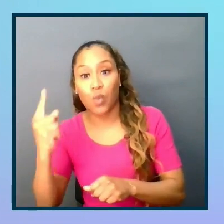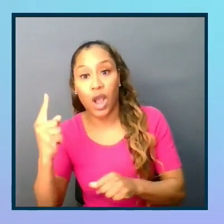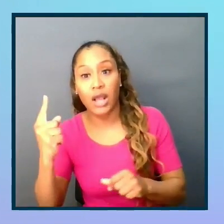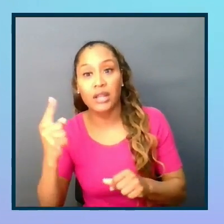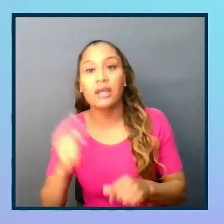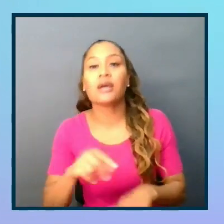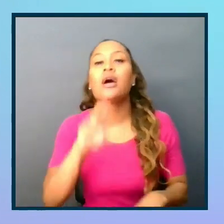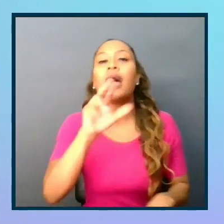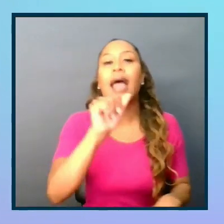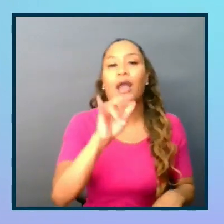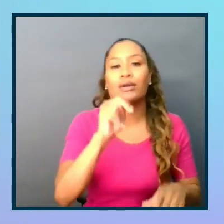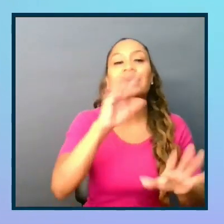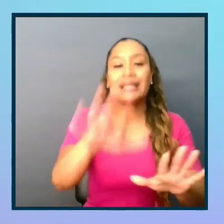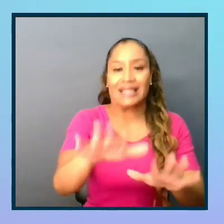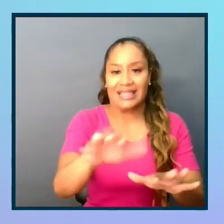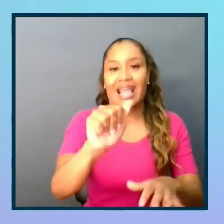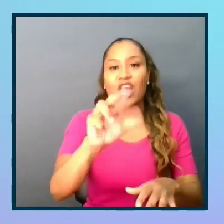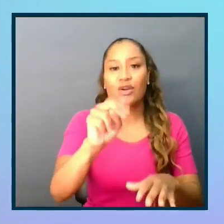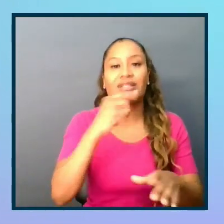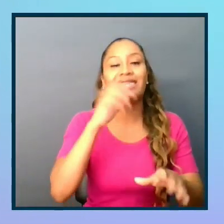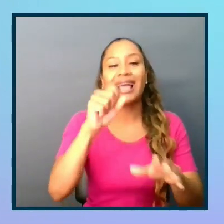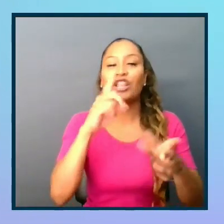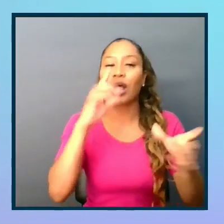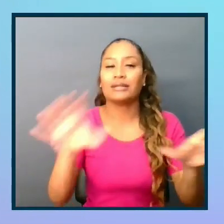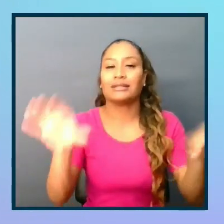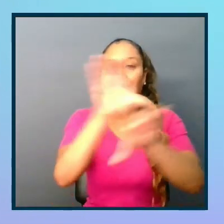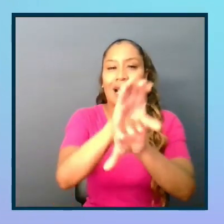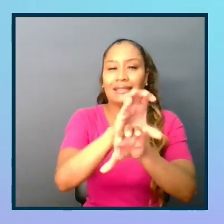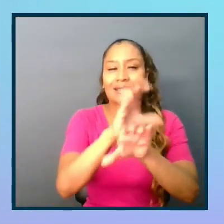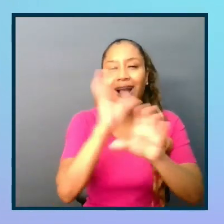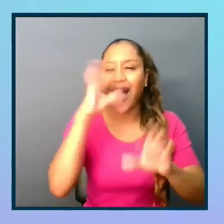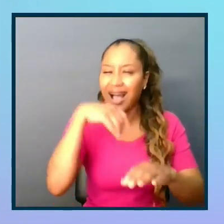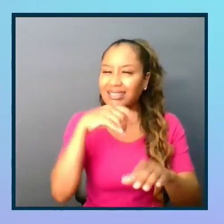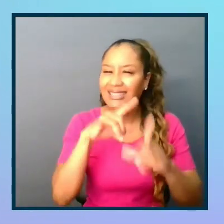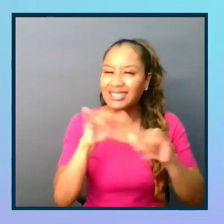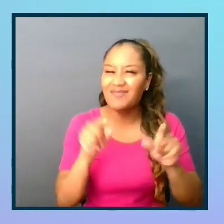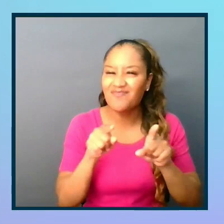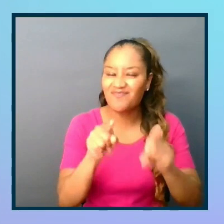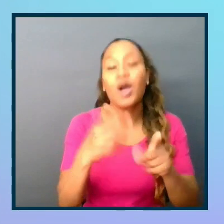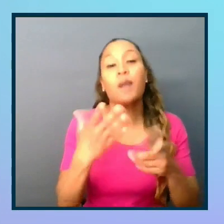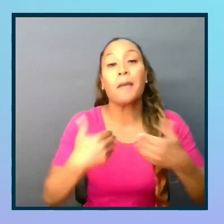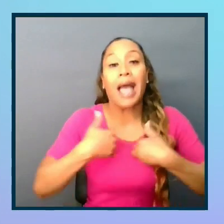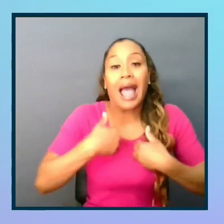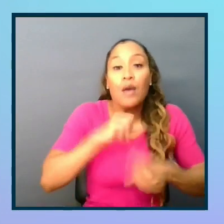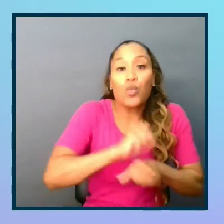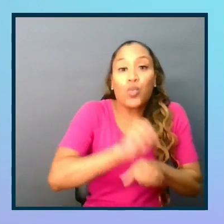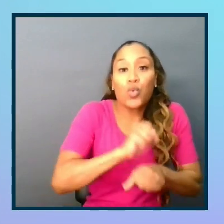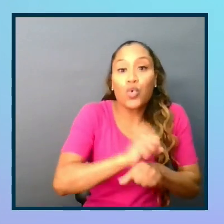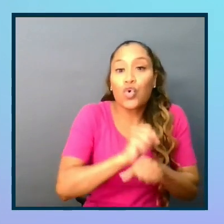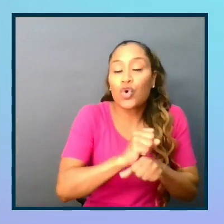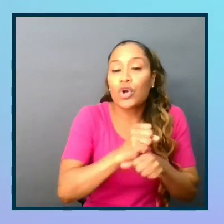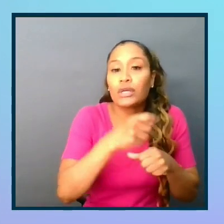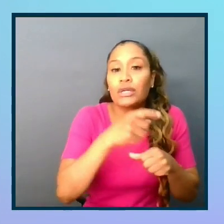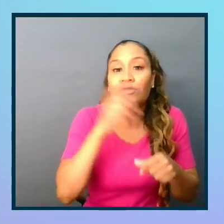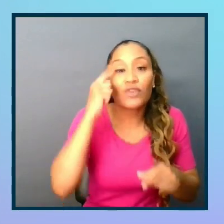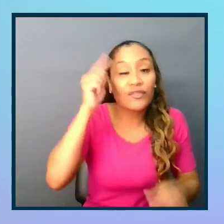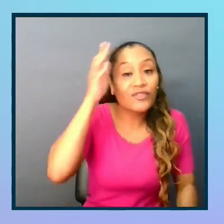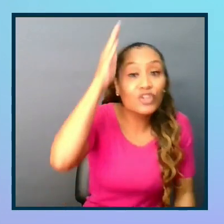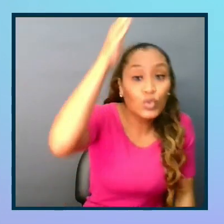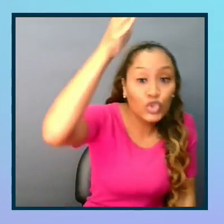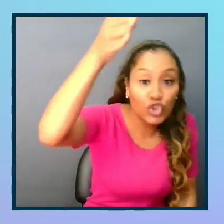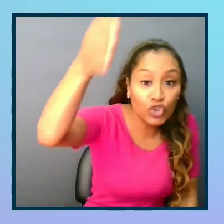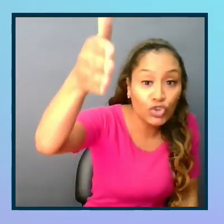other and they're sort of oddly going at the same time. So while I may be working on something that's going on in the future,